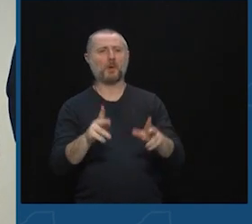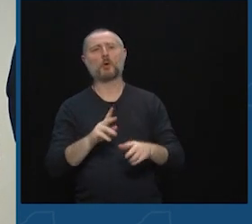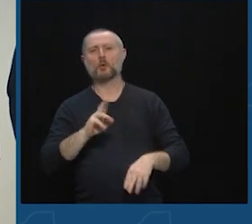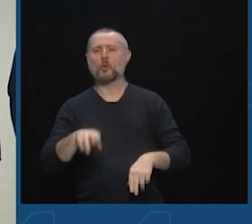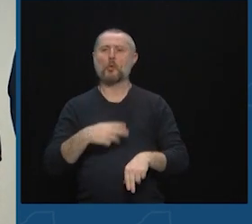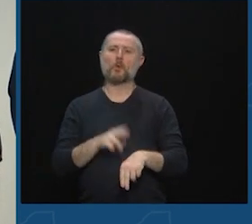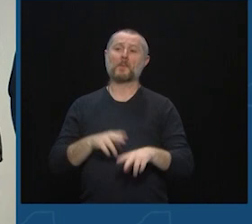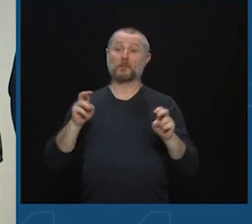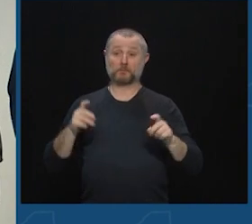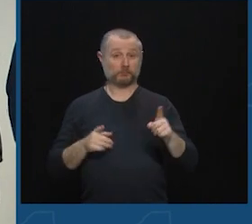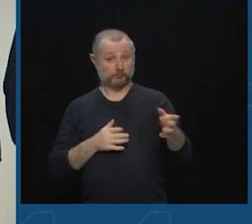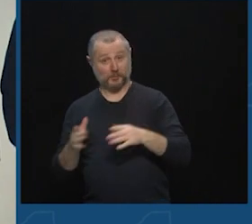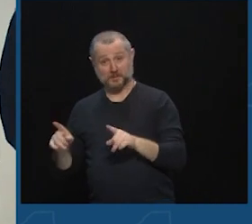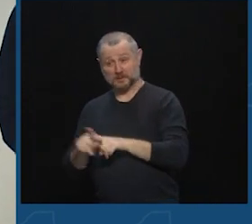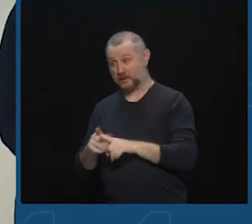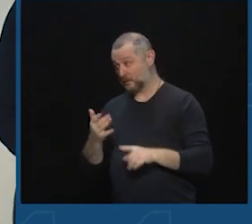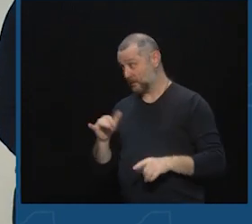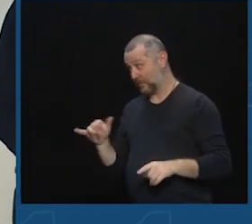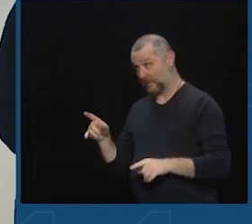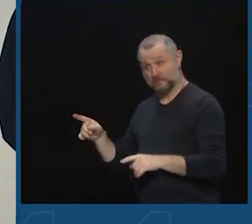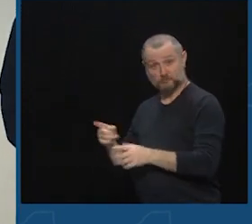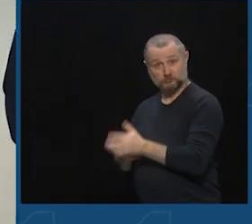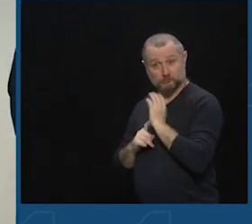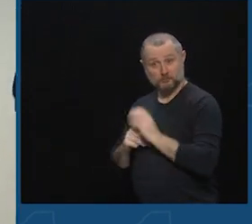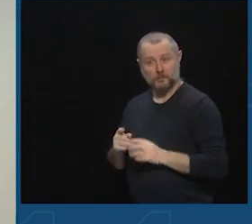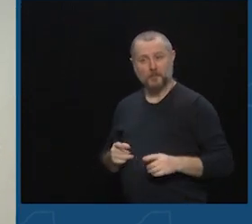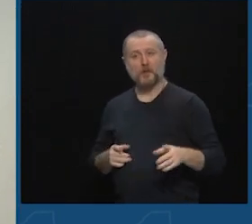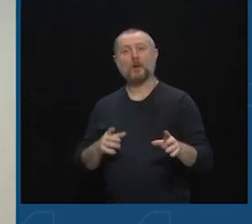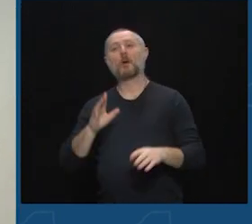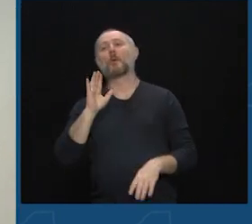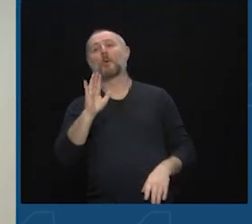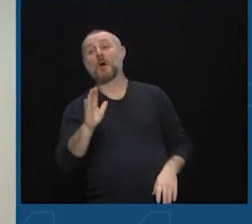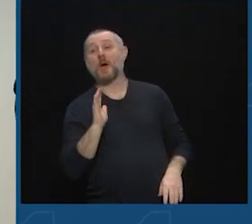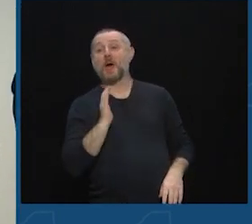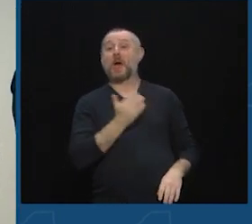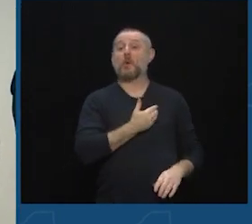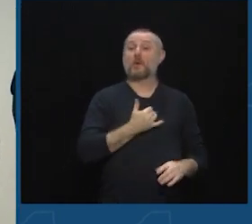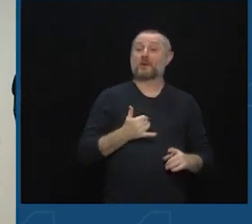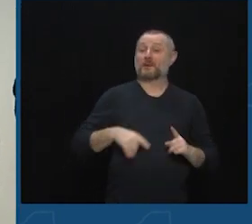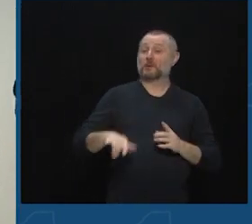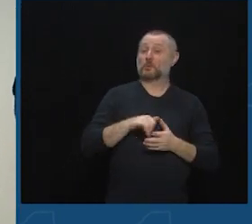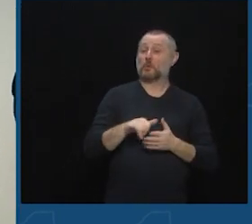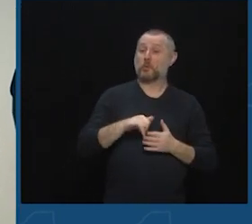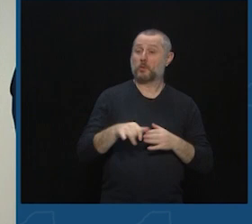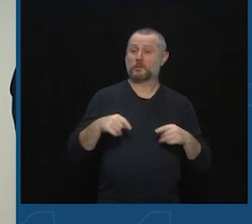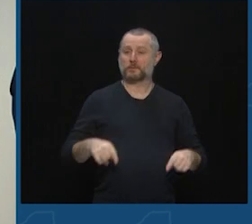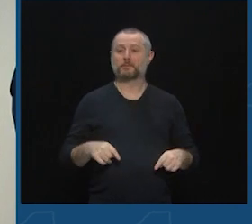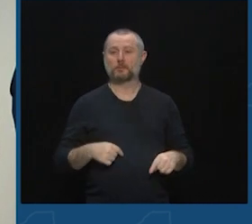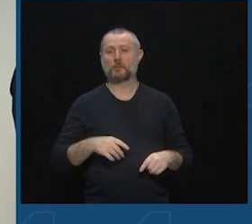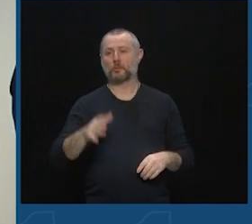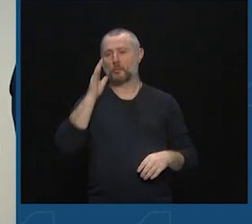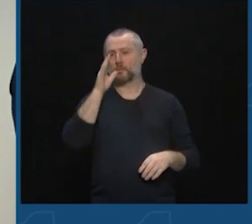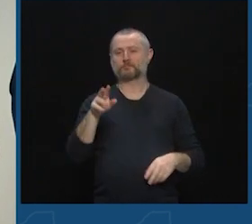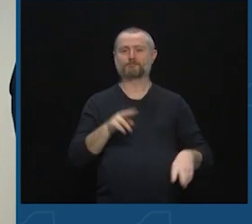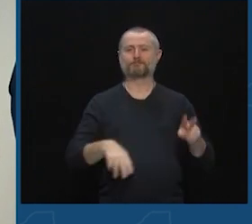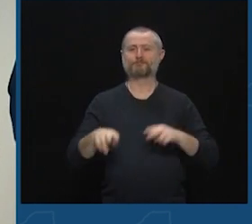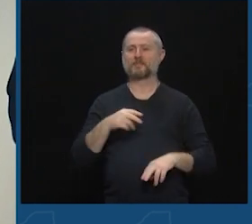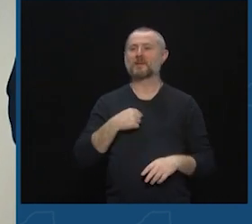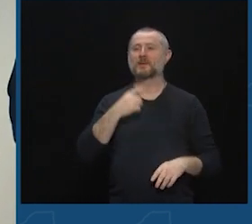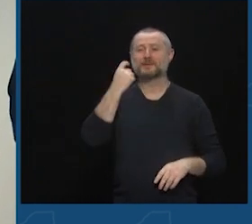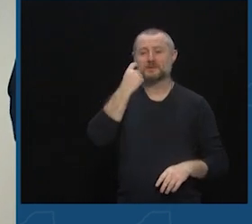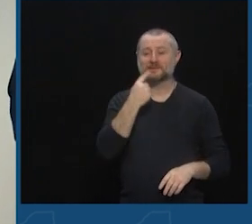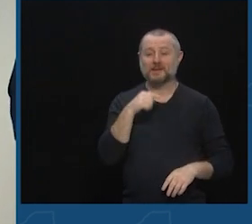intend on following his lead? Well, we are going to assess our situation here in New York. As I mentioned on Wednesday, I'll be making an announcement about